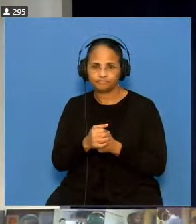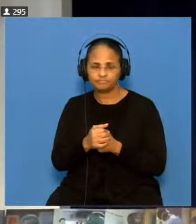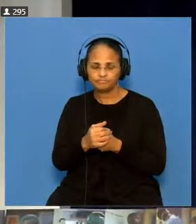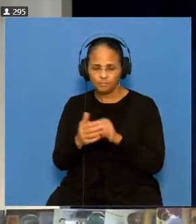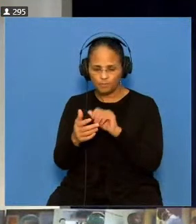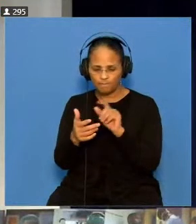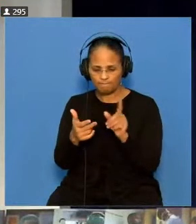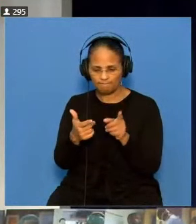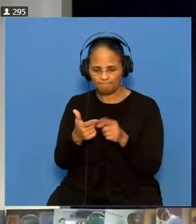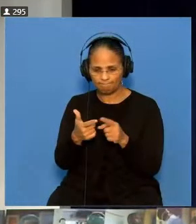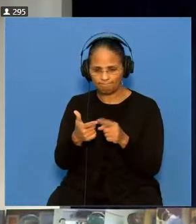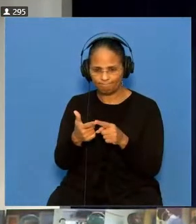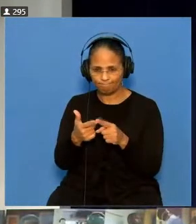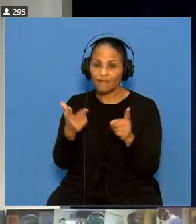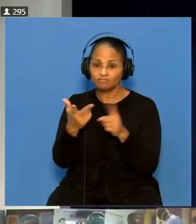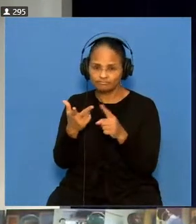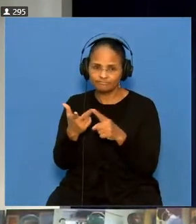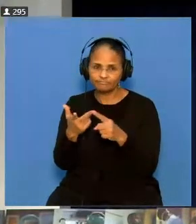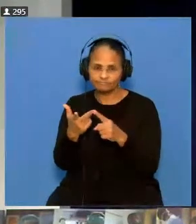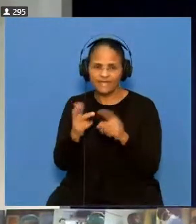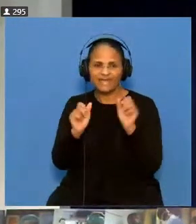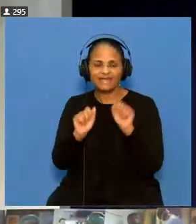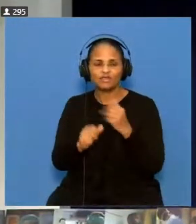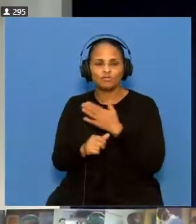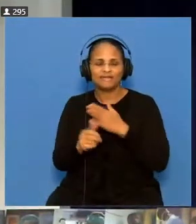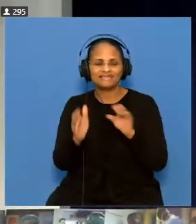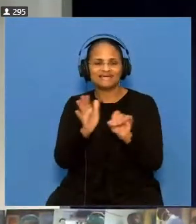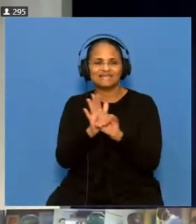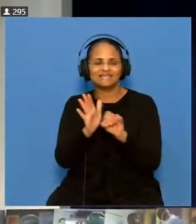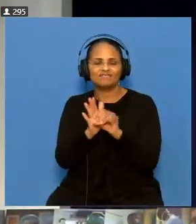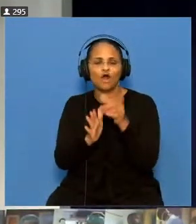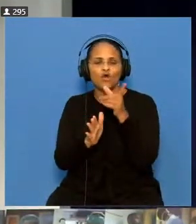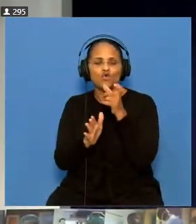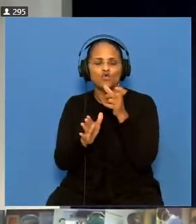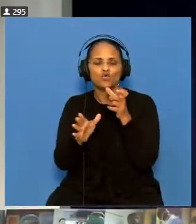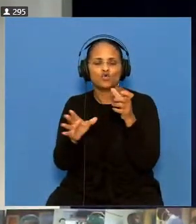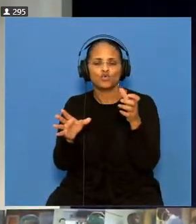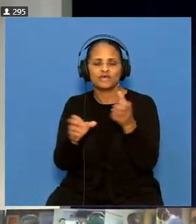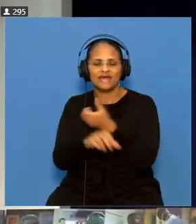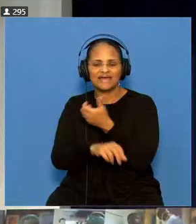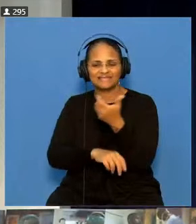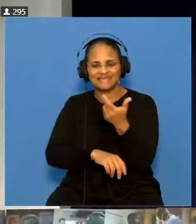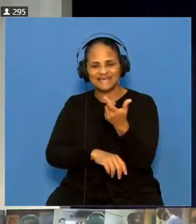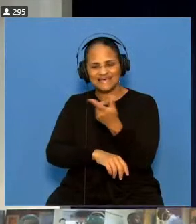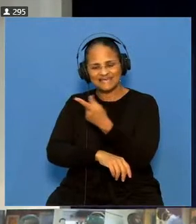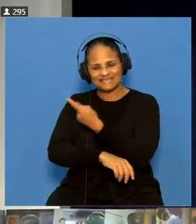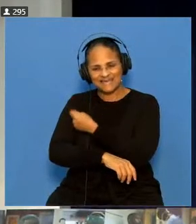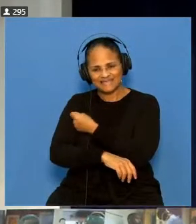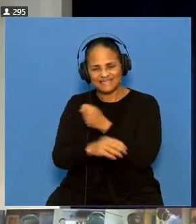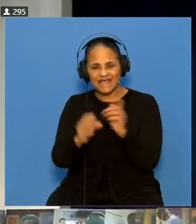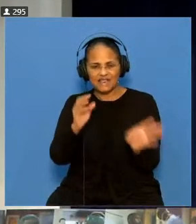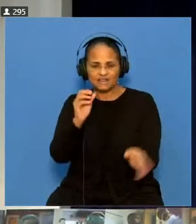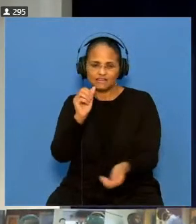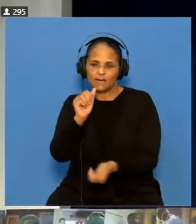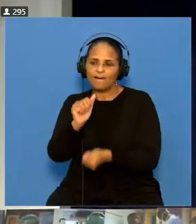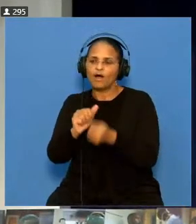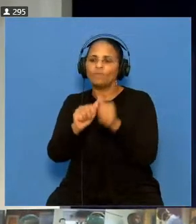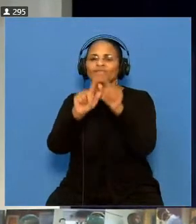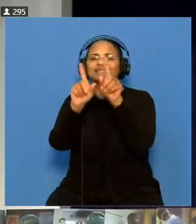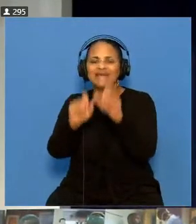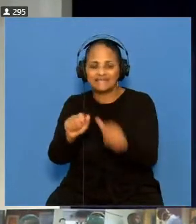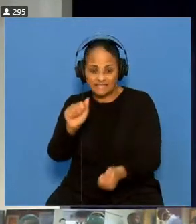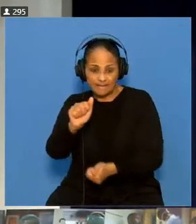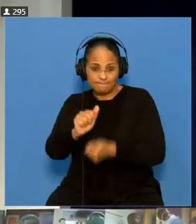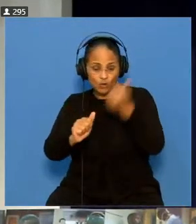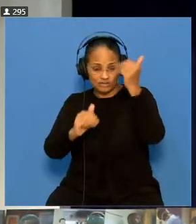Another one for you, Minister Wilson. Can you please identify who gets tested for COVID-19 the most and the least on the island? For example, like